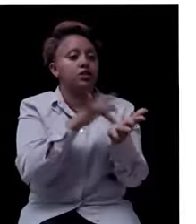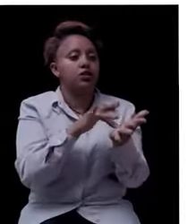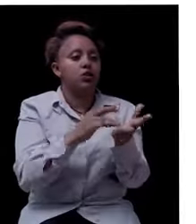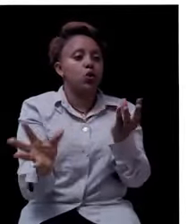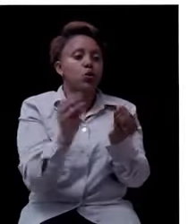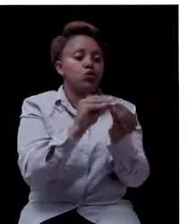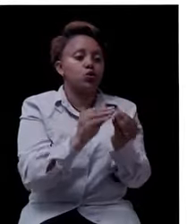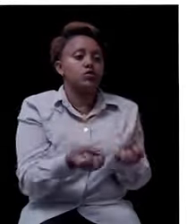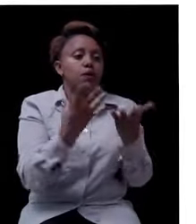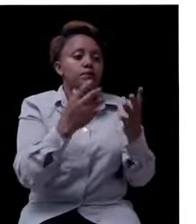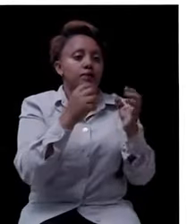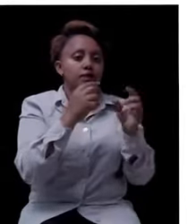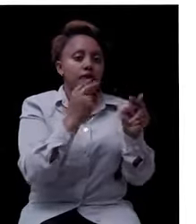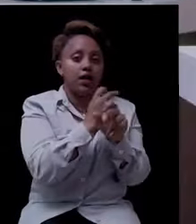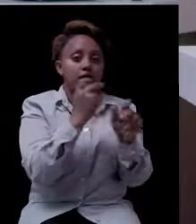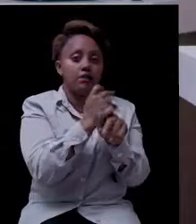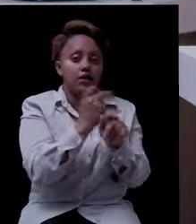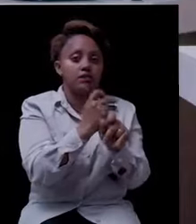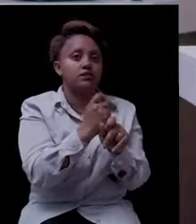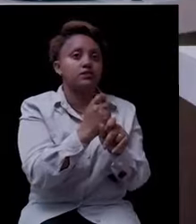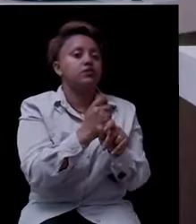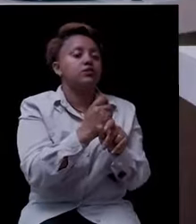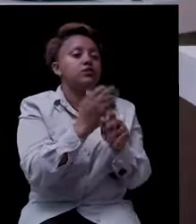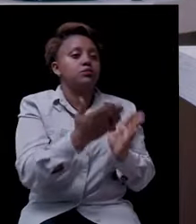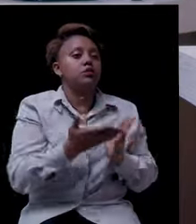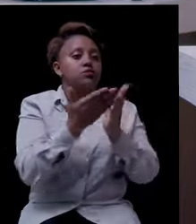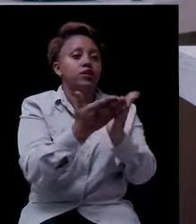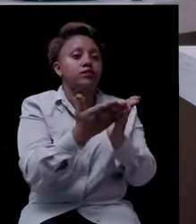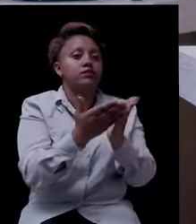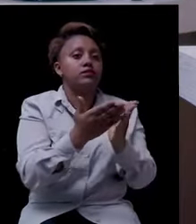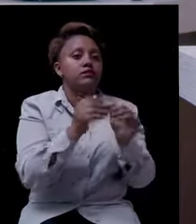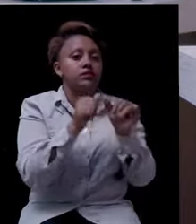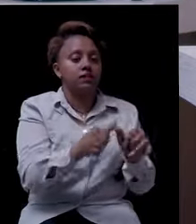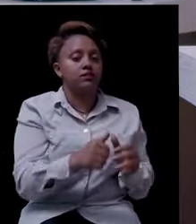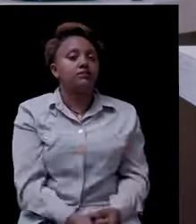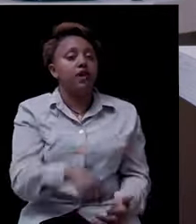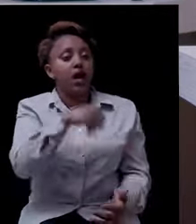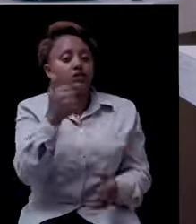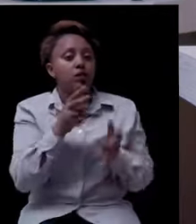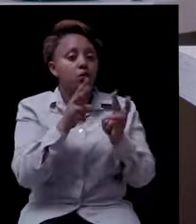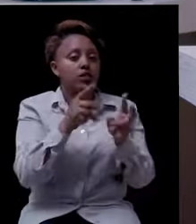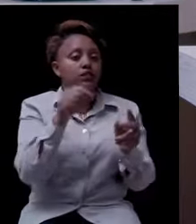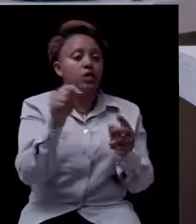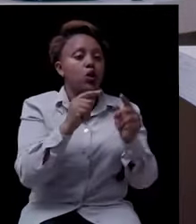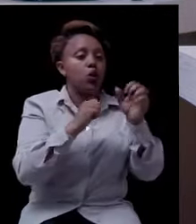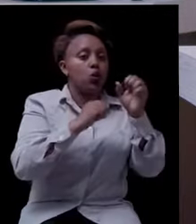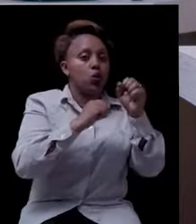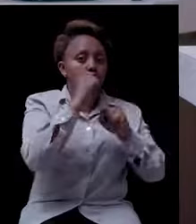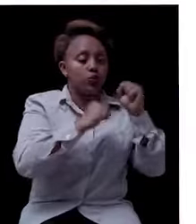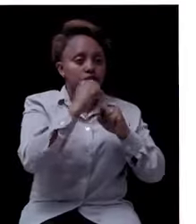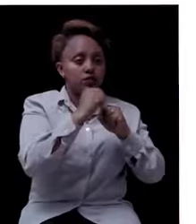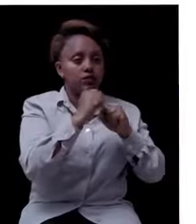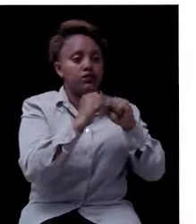third-party provider instead. Either way, the computing infrastructure exists as a private network accessible over the